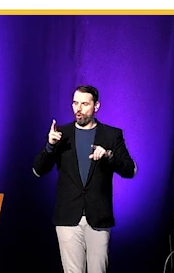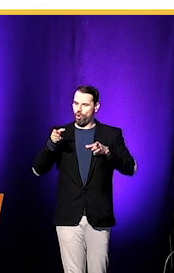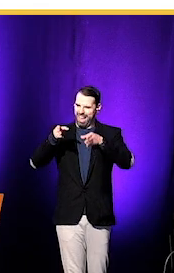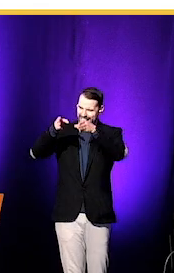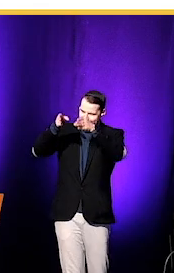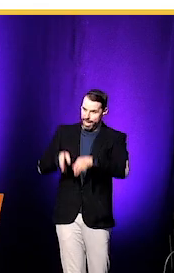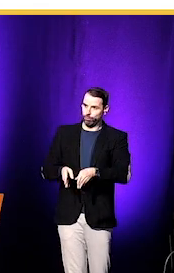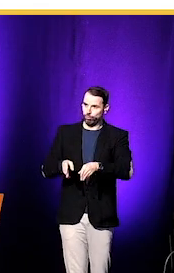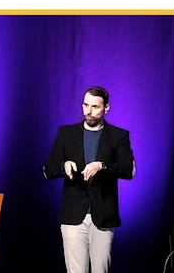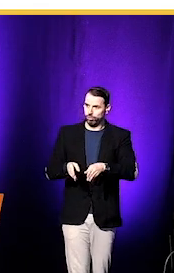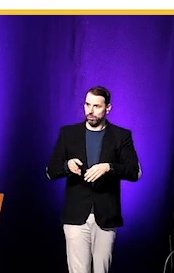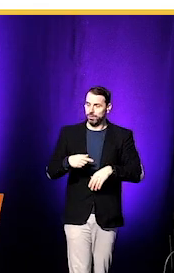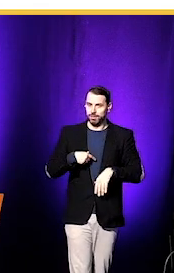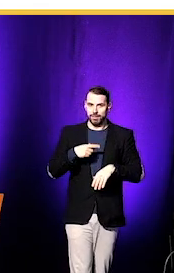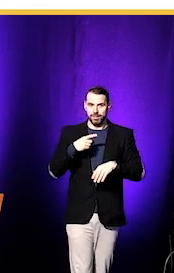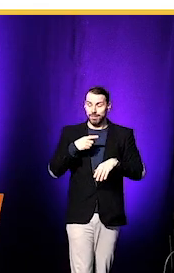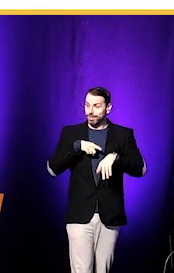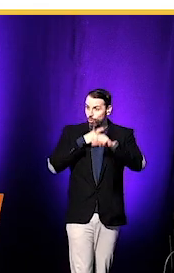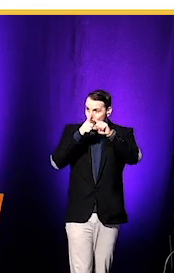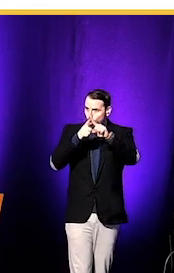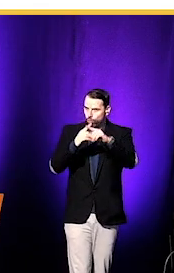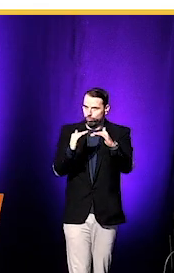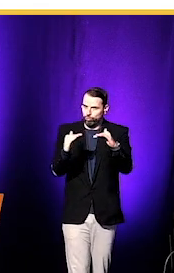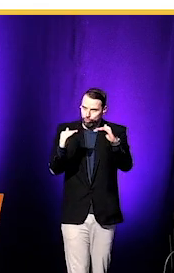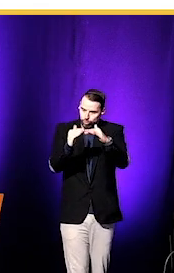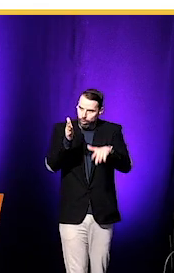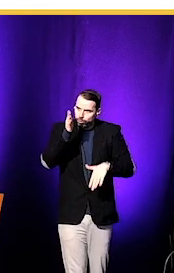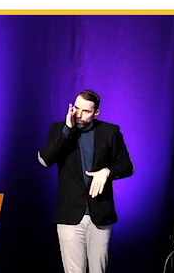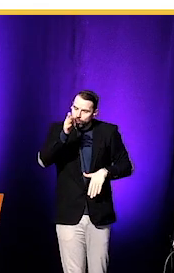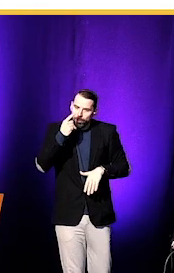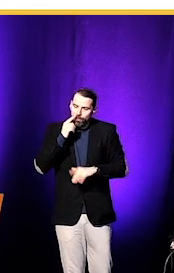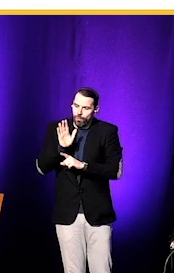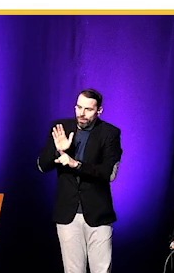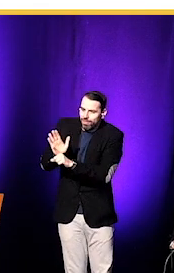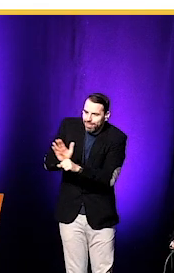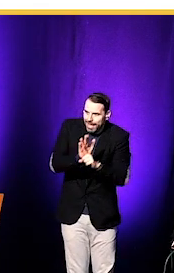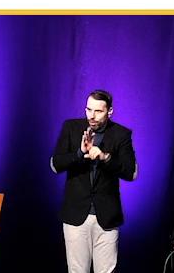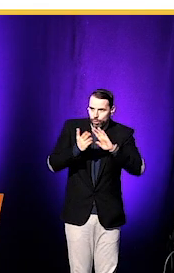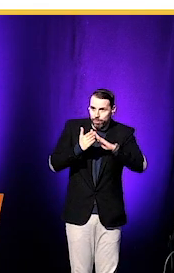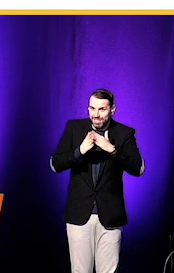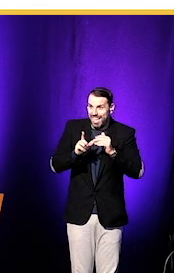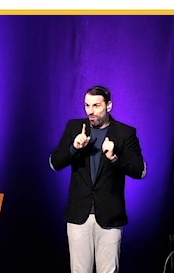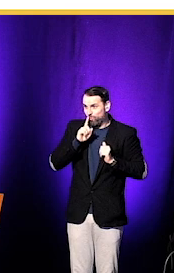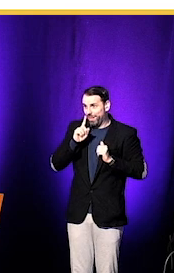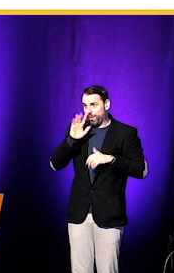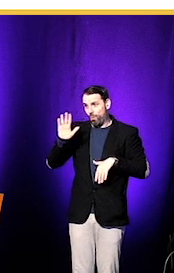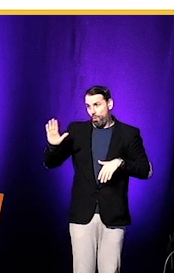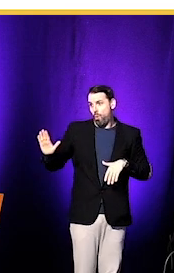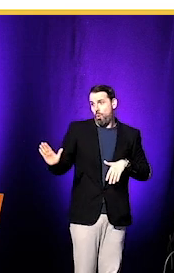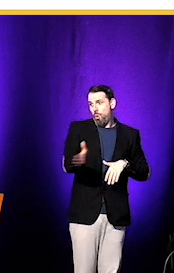just future for their communities, indeed, all communities.